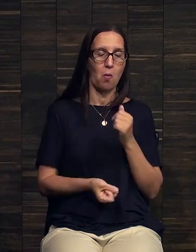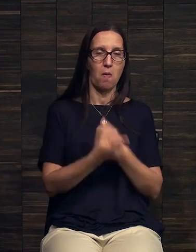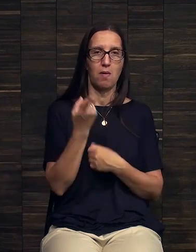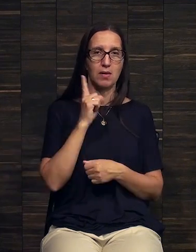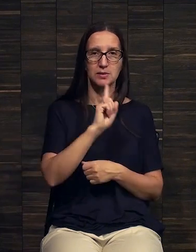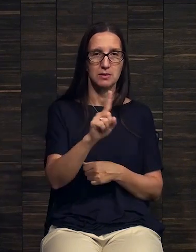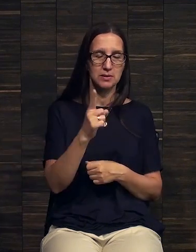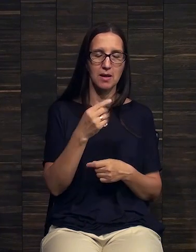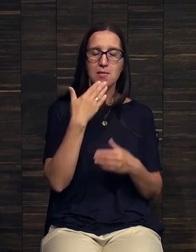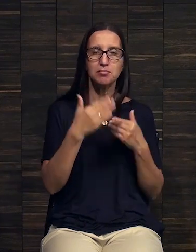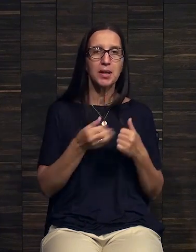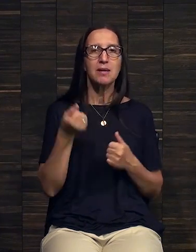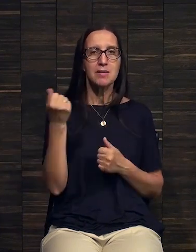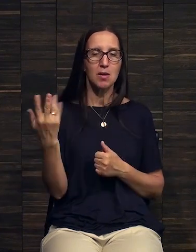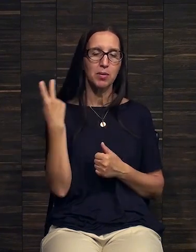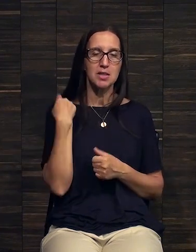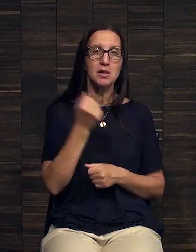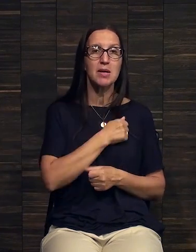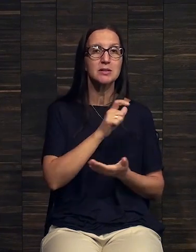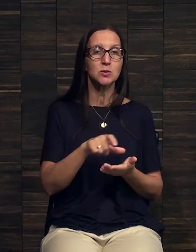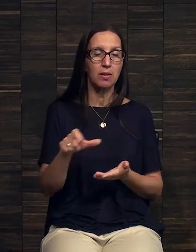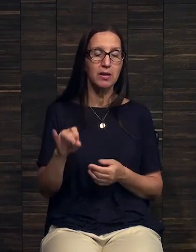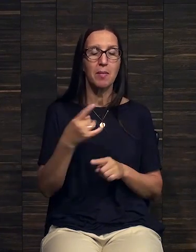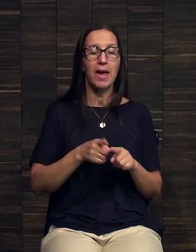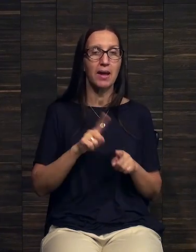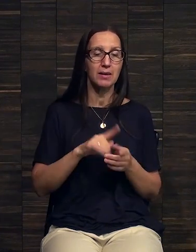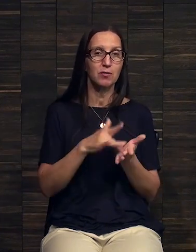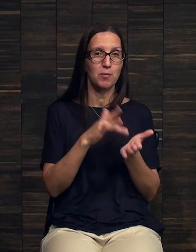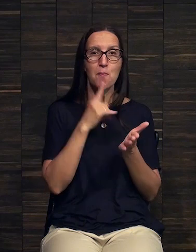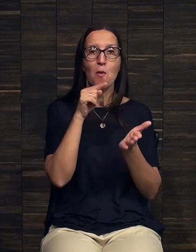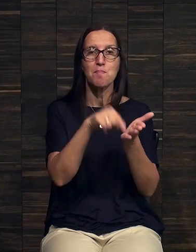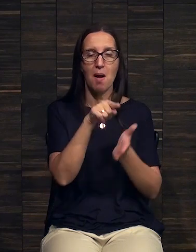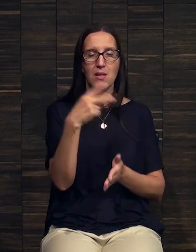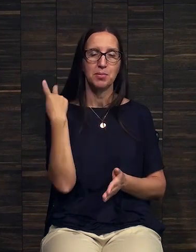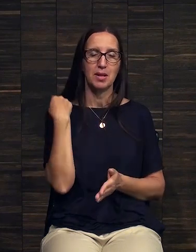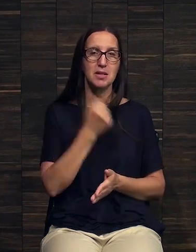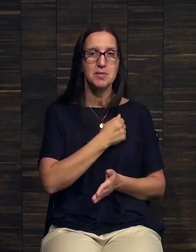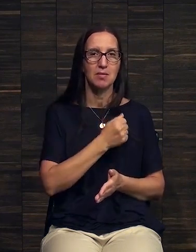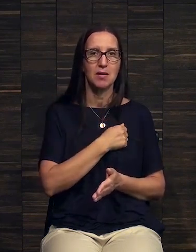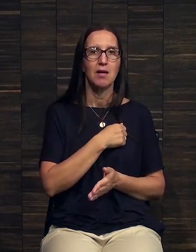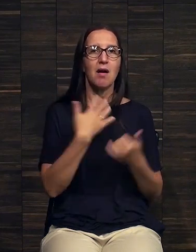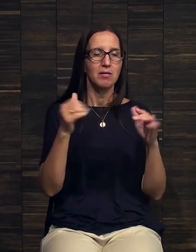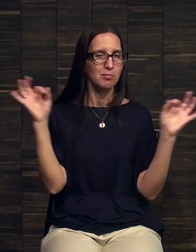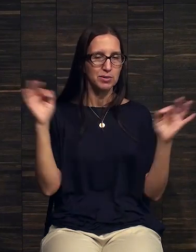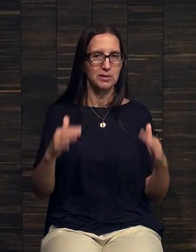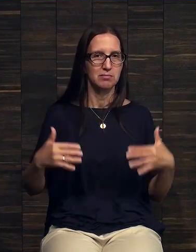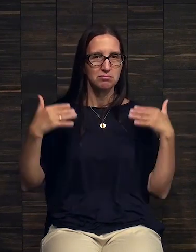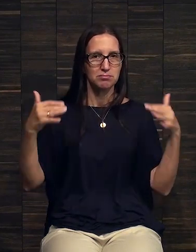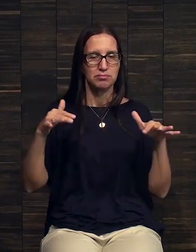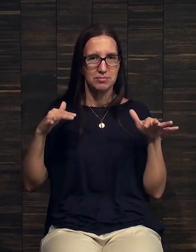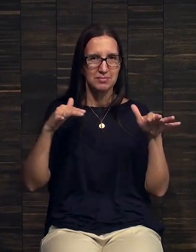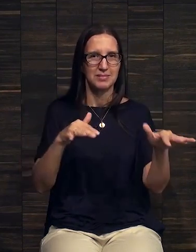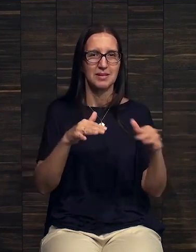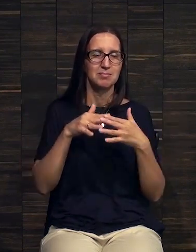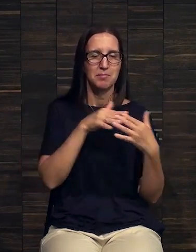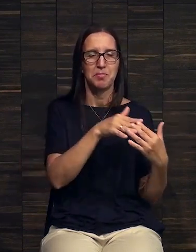was getting out of the shower, and she got fully undressed in front of the soldiers, and